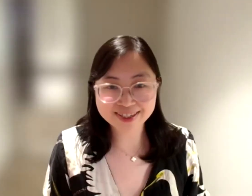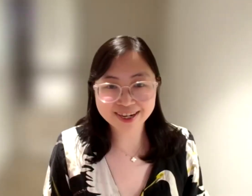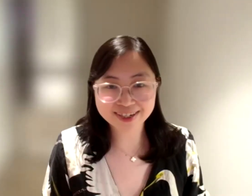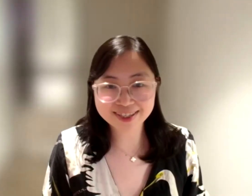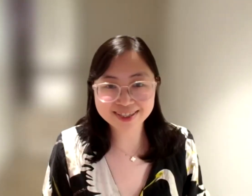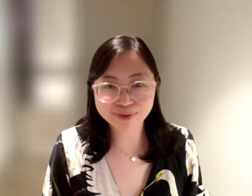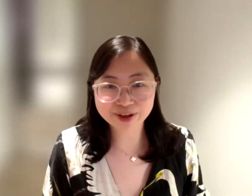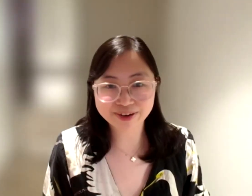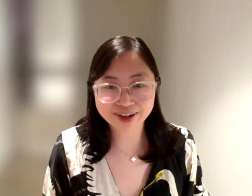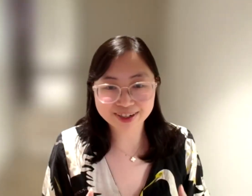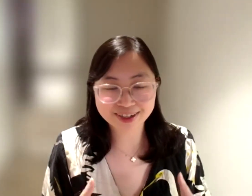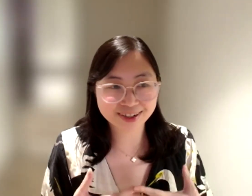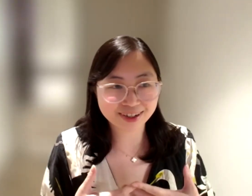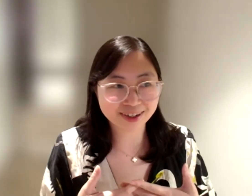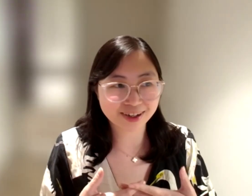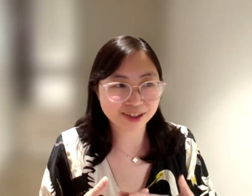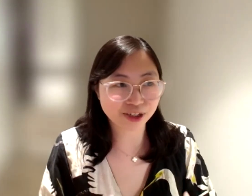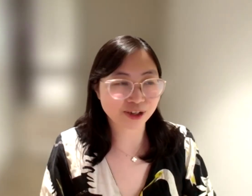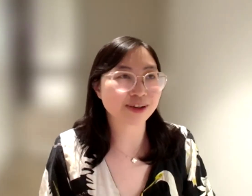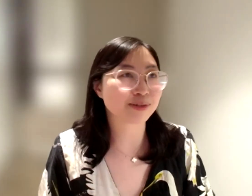have in their standards and whether it